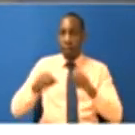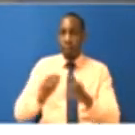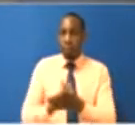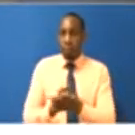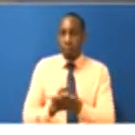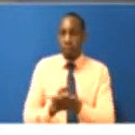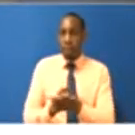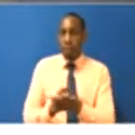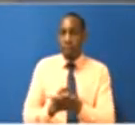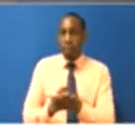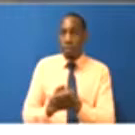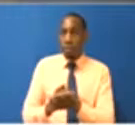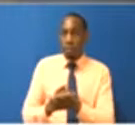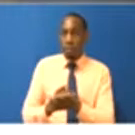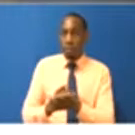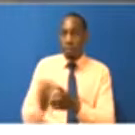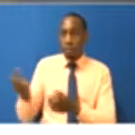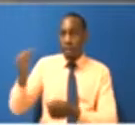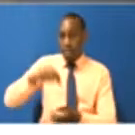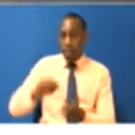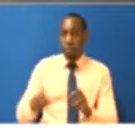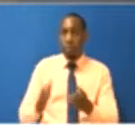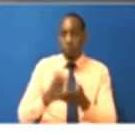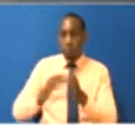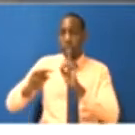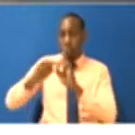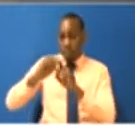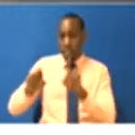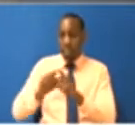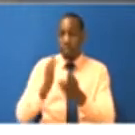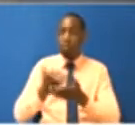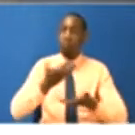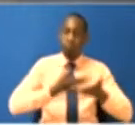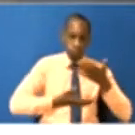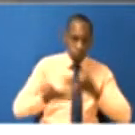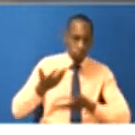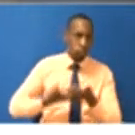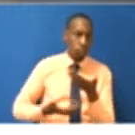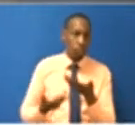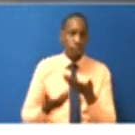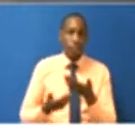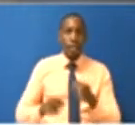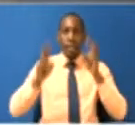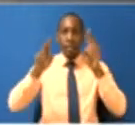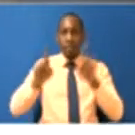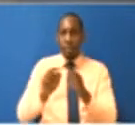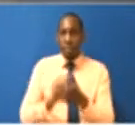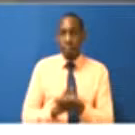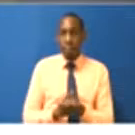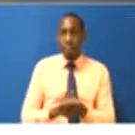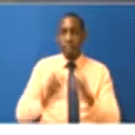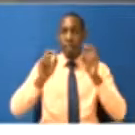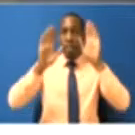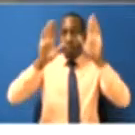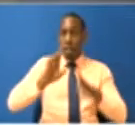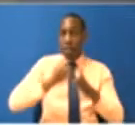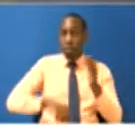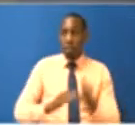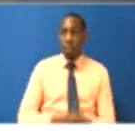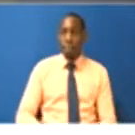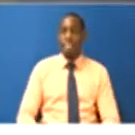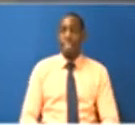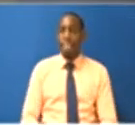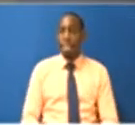listen to yeah yeah so that was positive and and they did actually engage with the with the issues in fact for me is an issue of uh